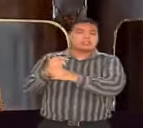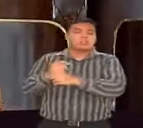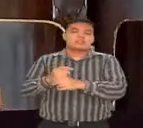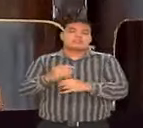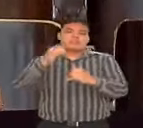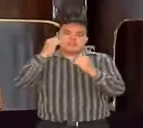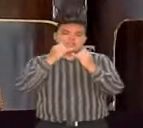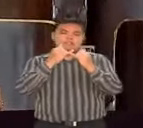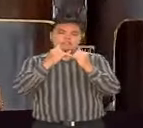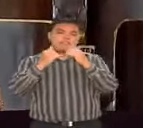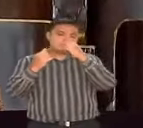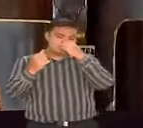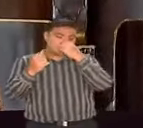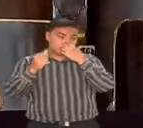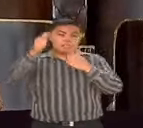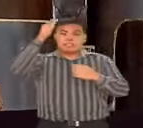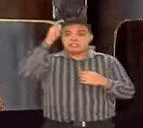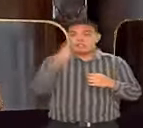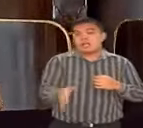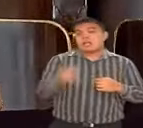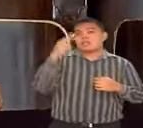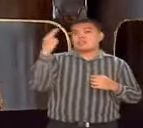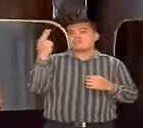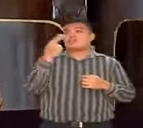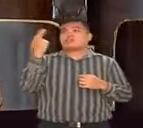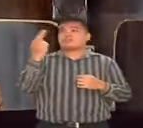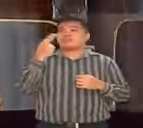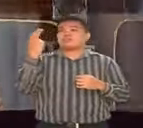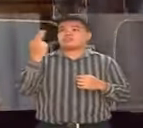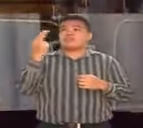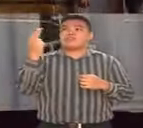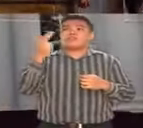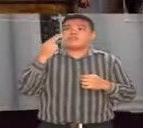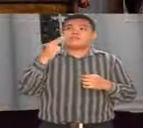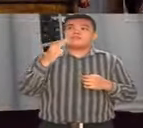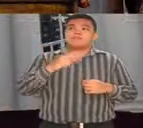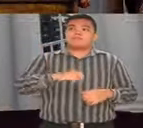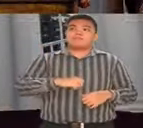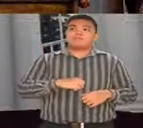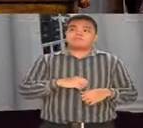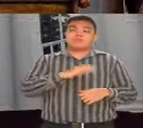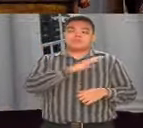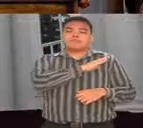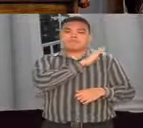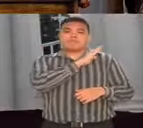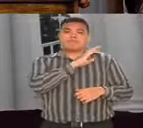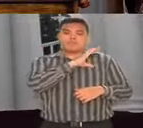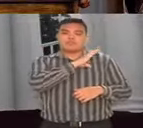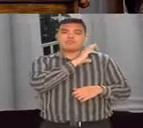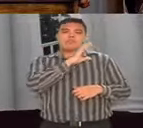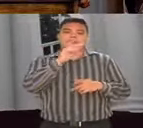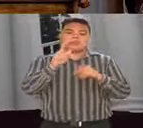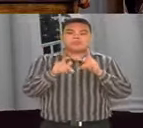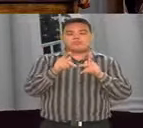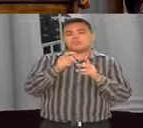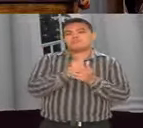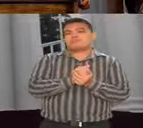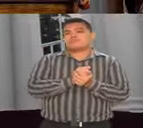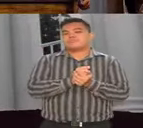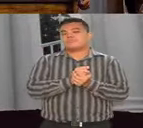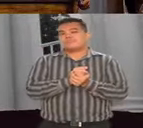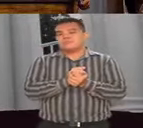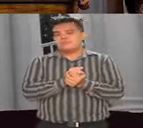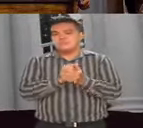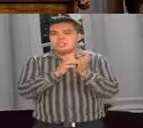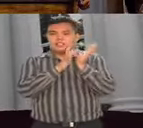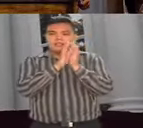Lastly, God uses confident people. Verse number 12, chapter 7. And the Midianites and the Amalekites